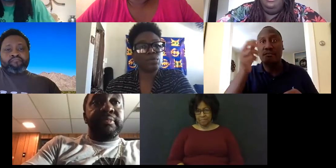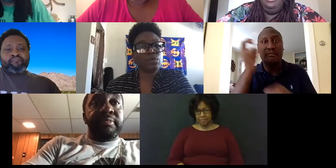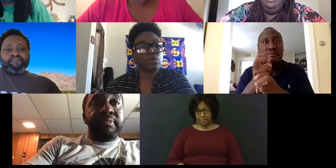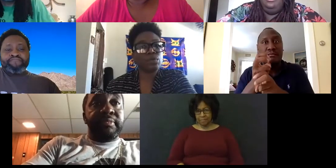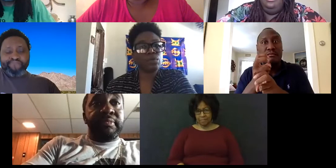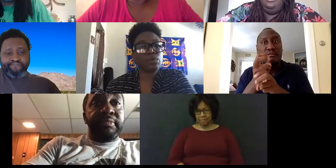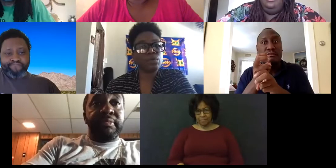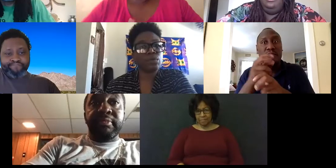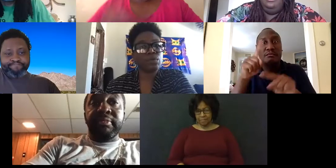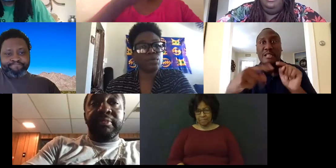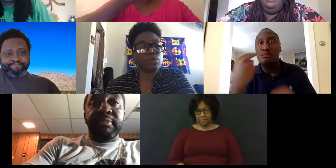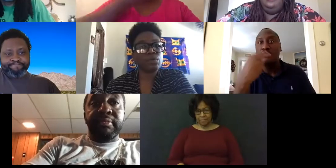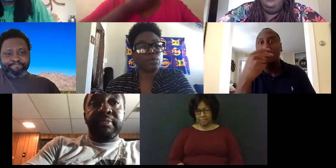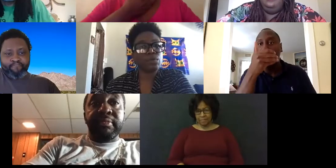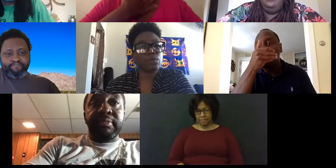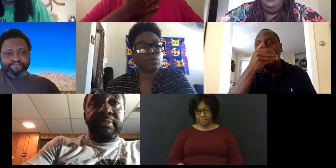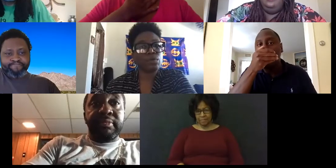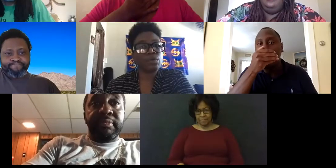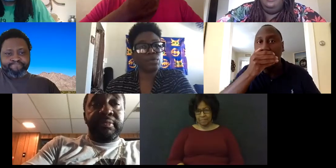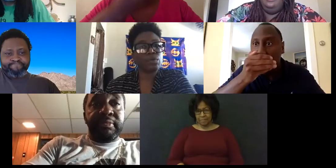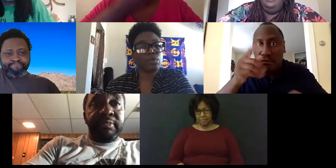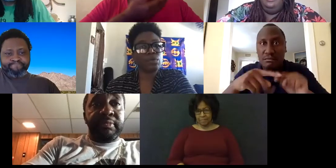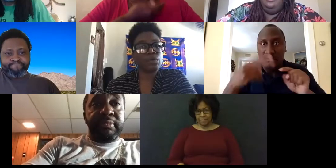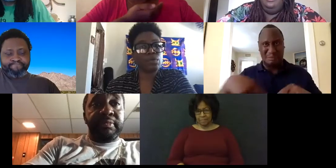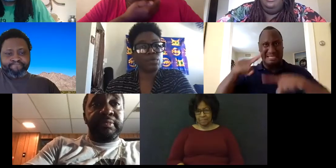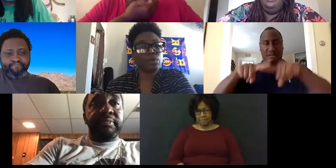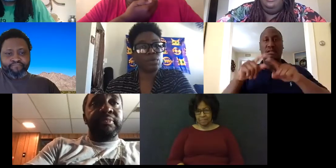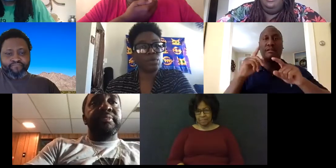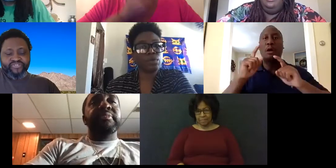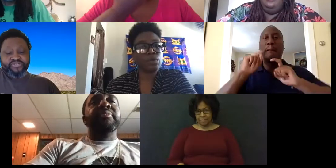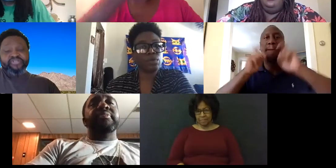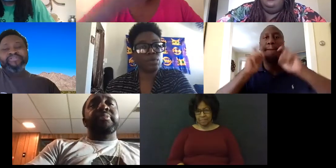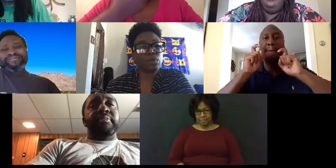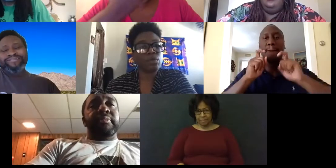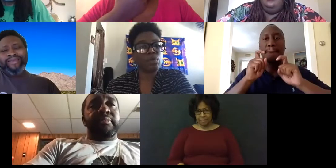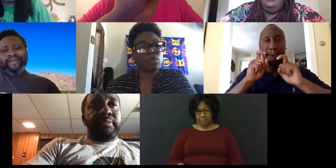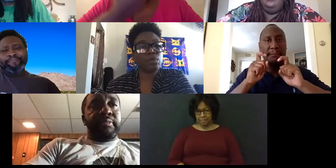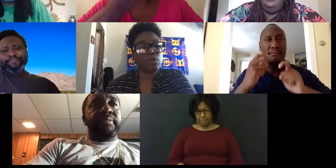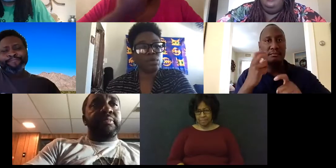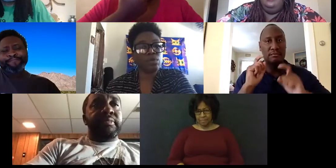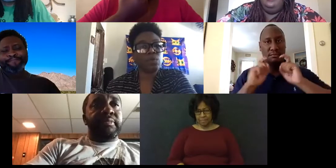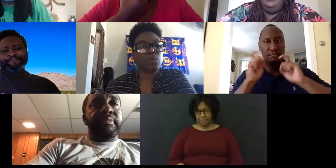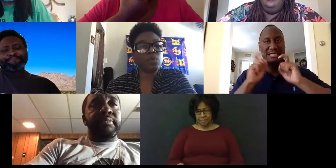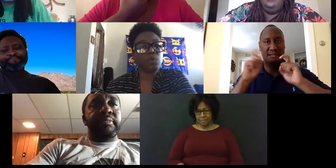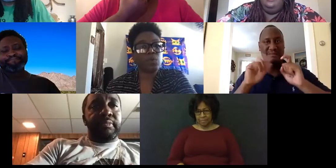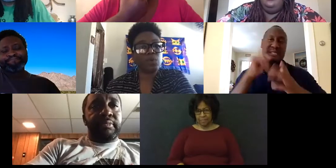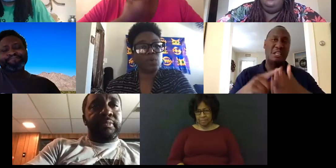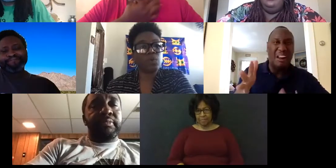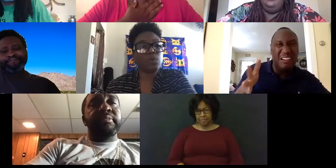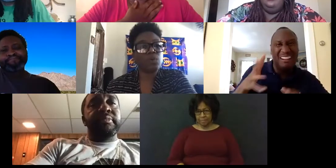Because in the deaf community, you know, it's hard for us to get the mask. We can't read lips. We can't see the lips. We can't see the